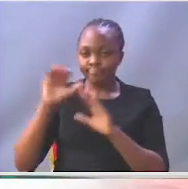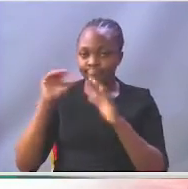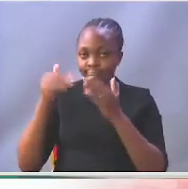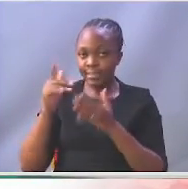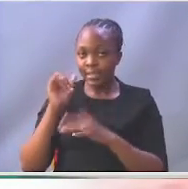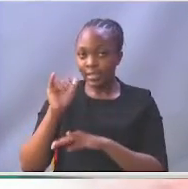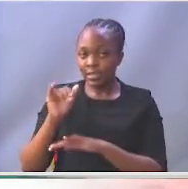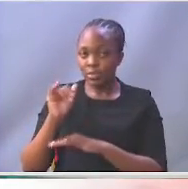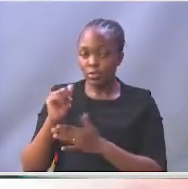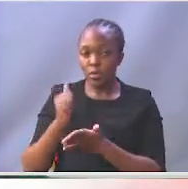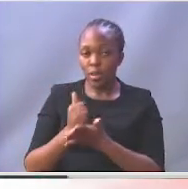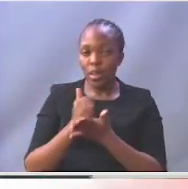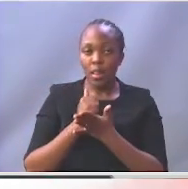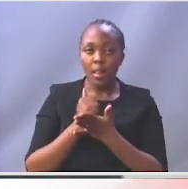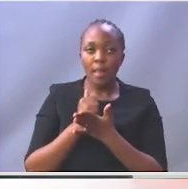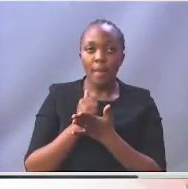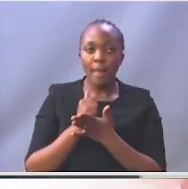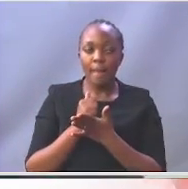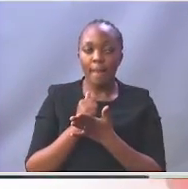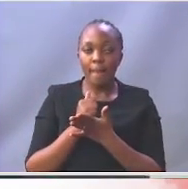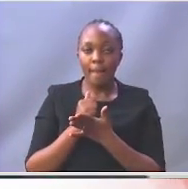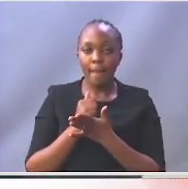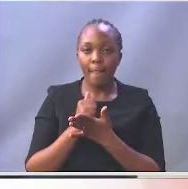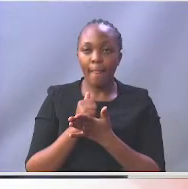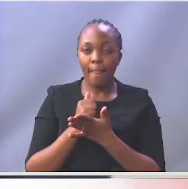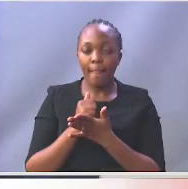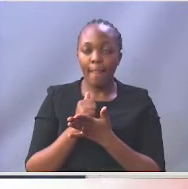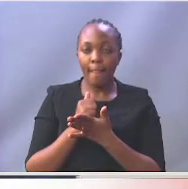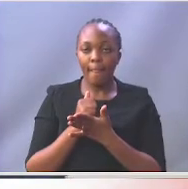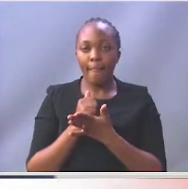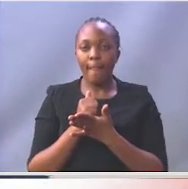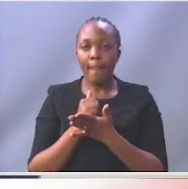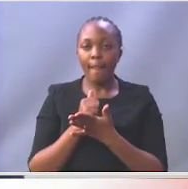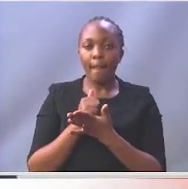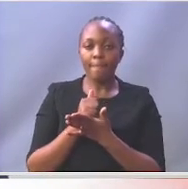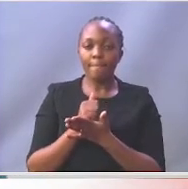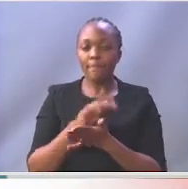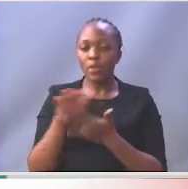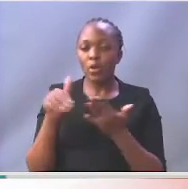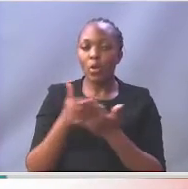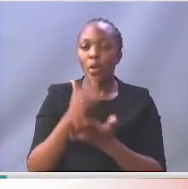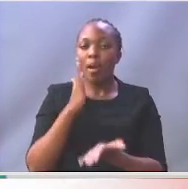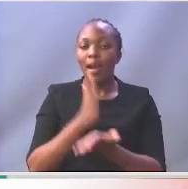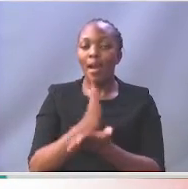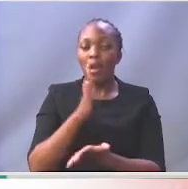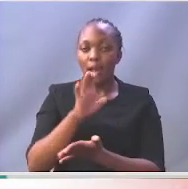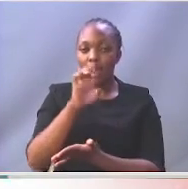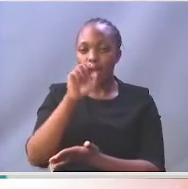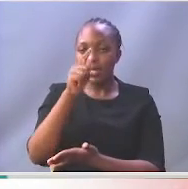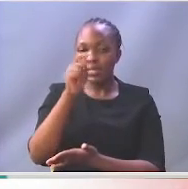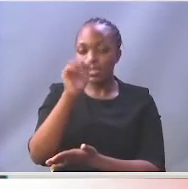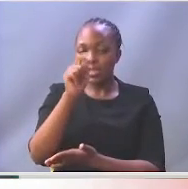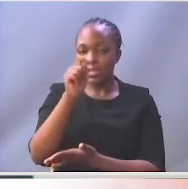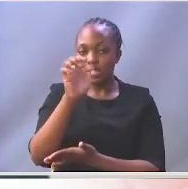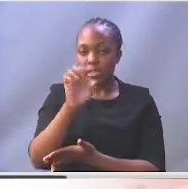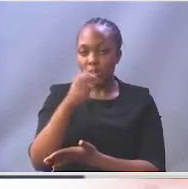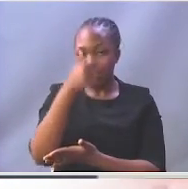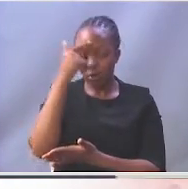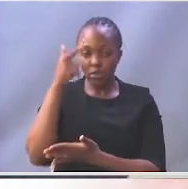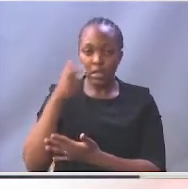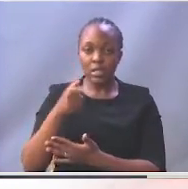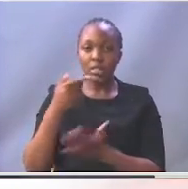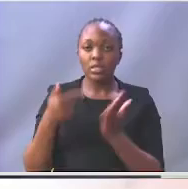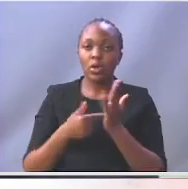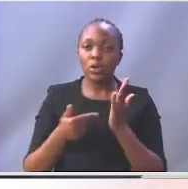Optiven, and not only for Optiven, but for the entire real estate, because this particular technology has been used before by